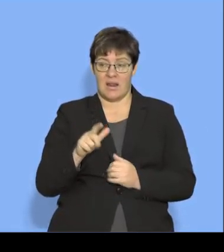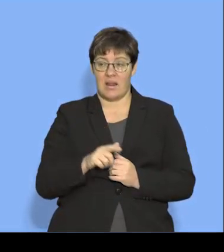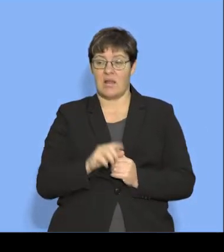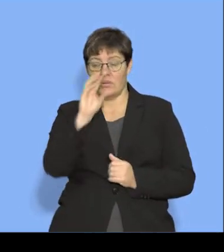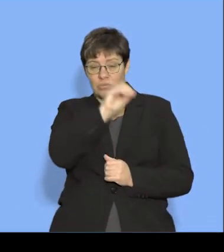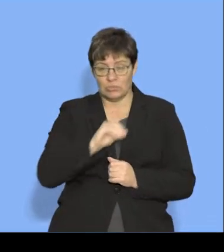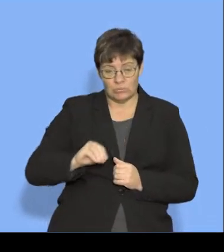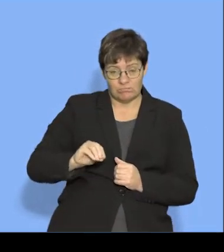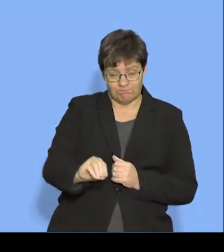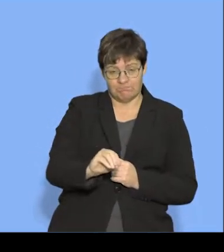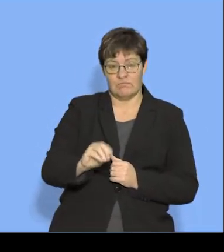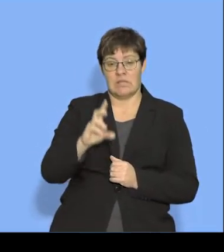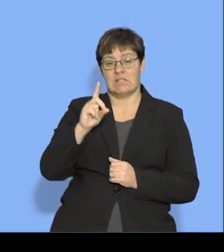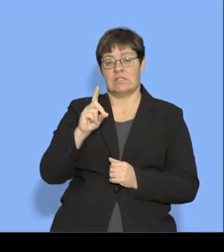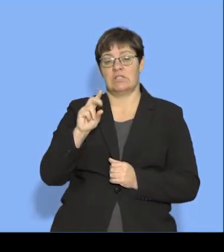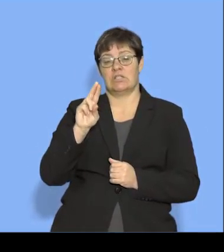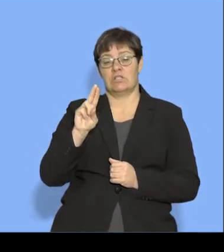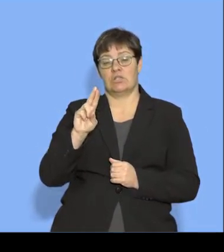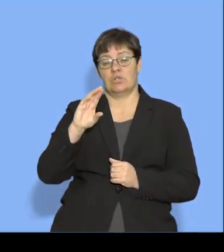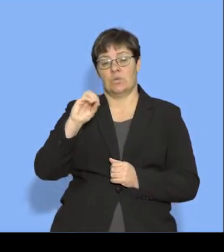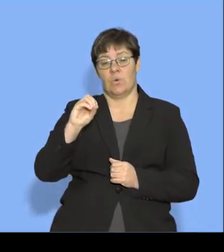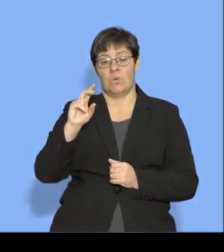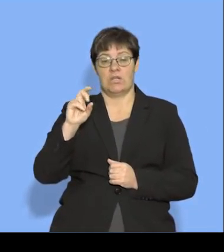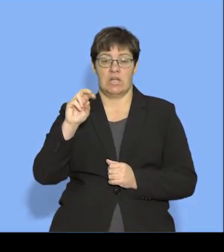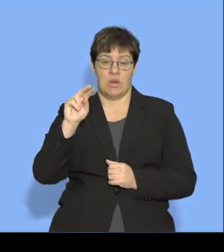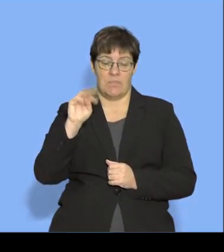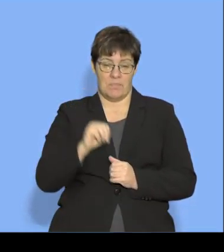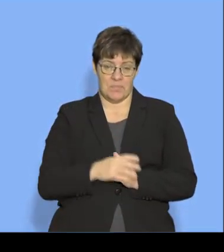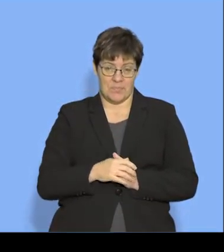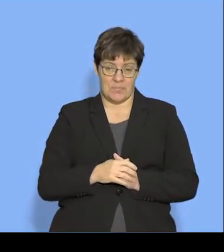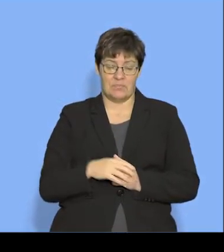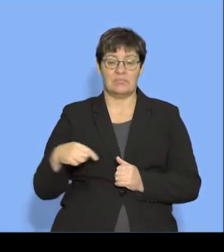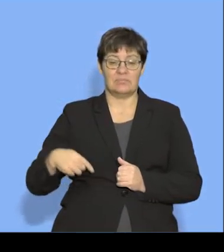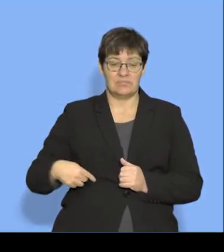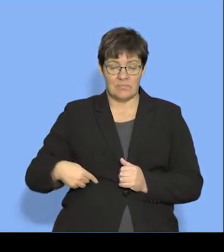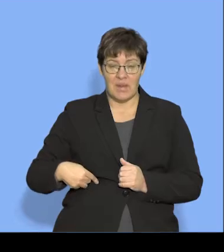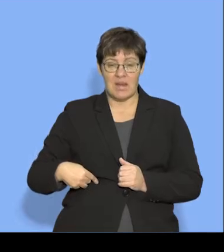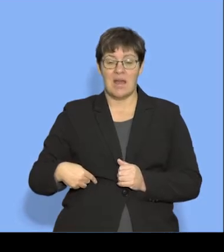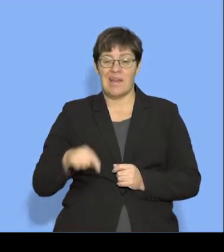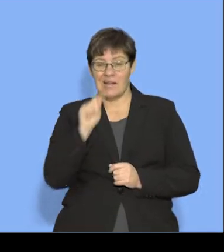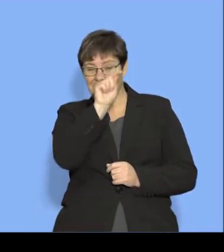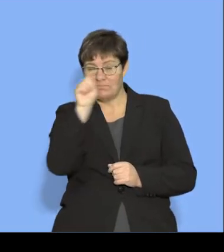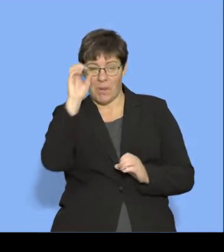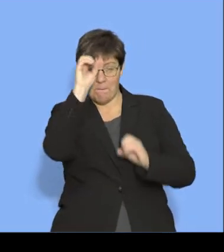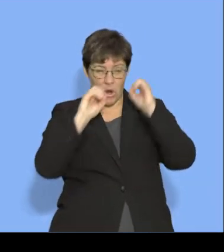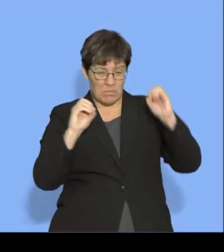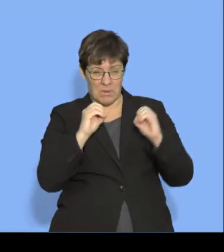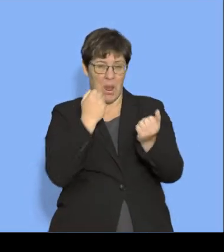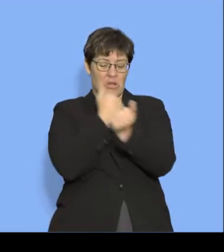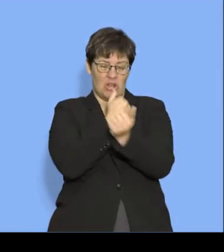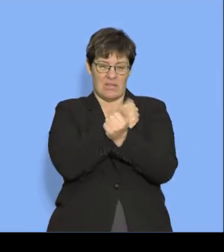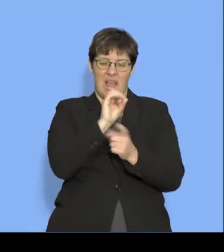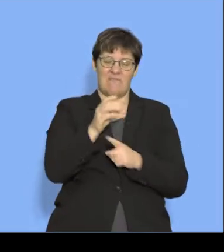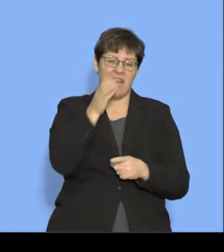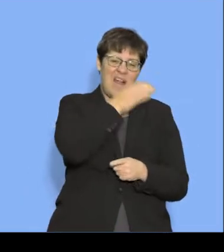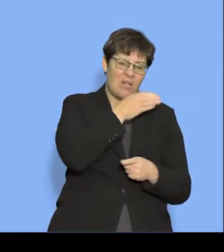into the duodenum. The liver plays an important role in detoxifying certain molecules,